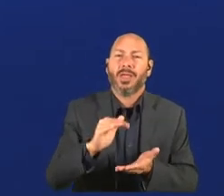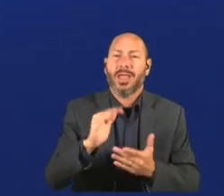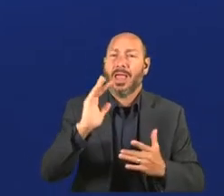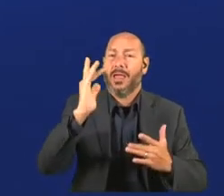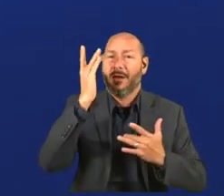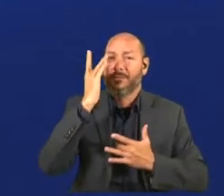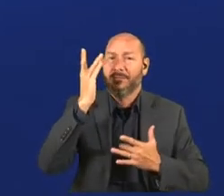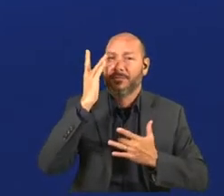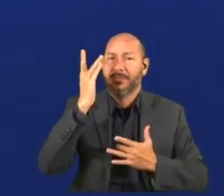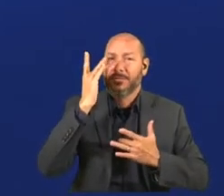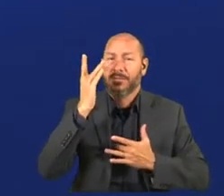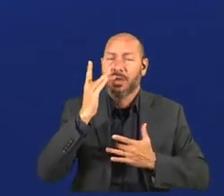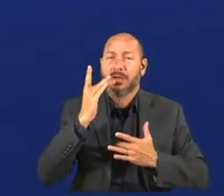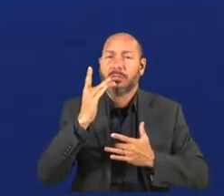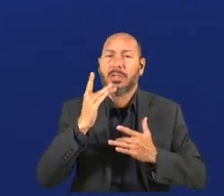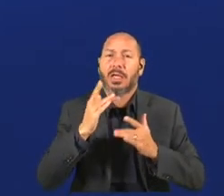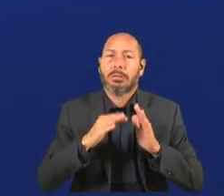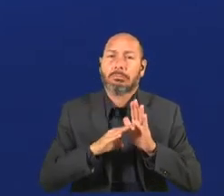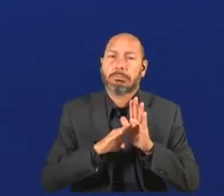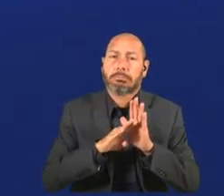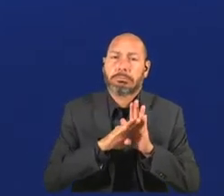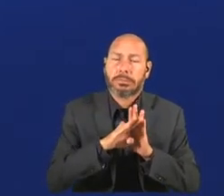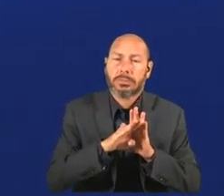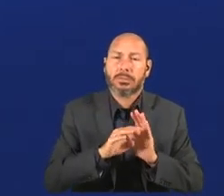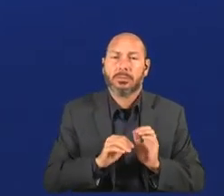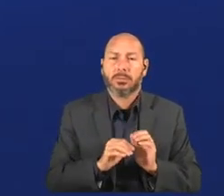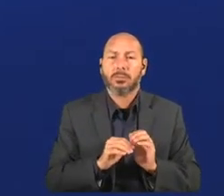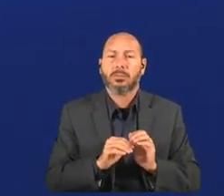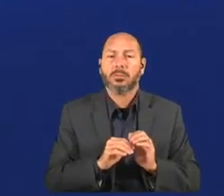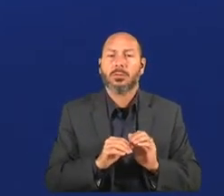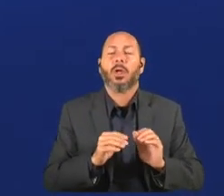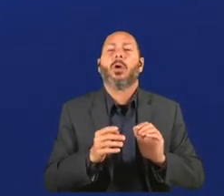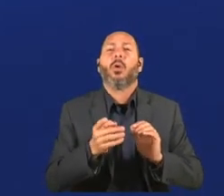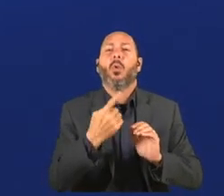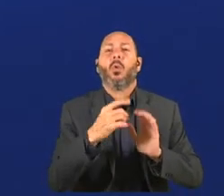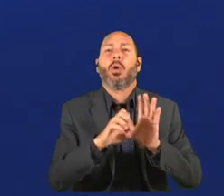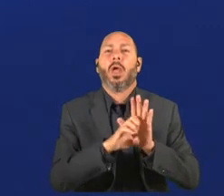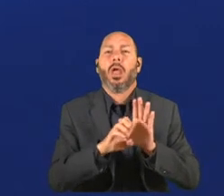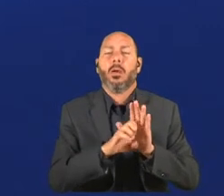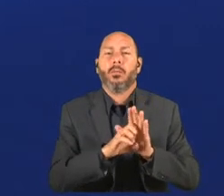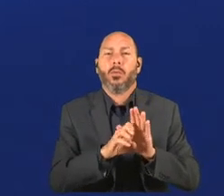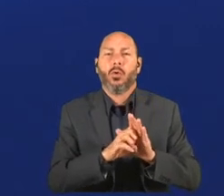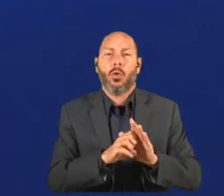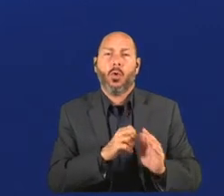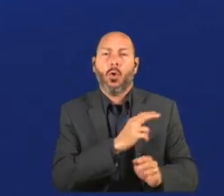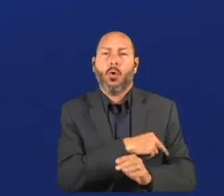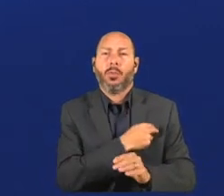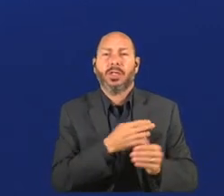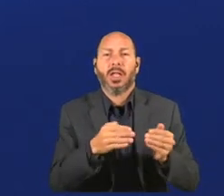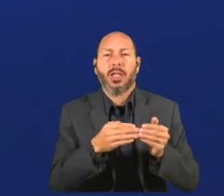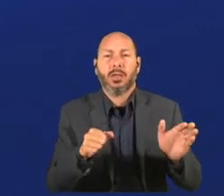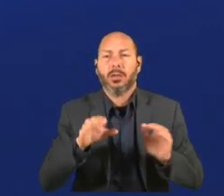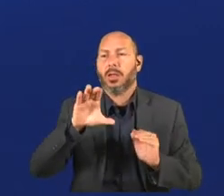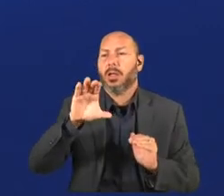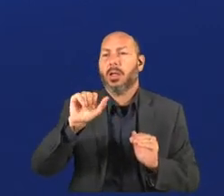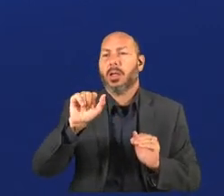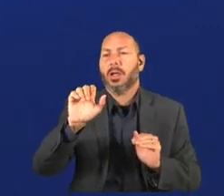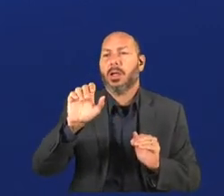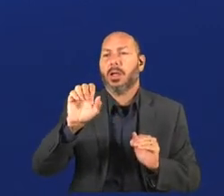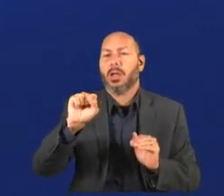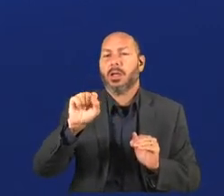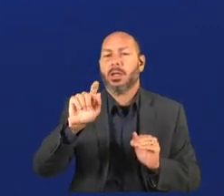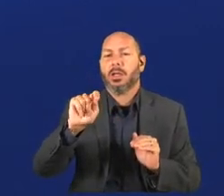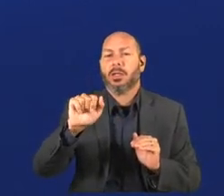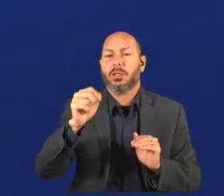in Puerto Rico. One example is Hospital General de Castañer. They received funding from the Health Resources